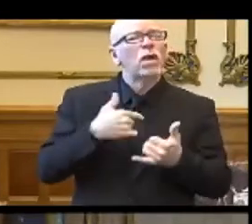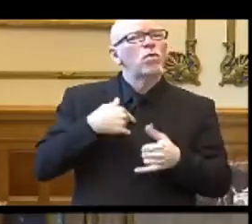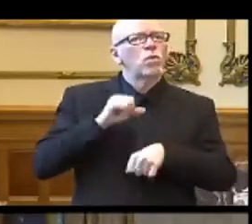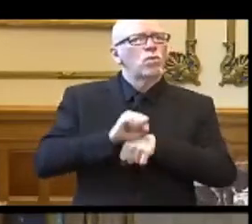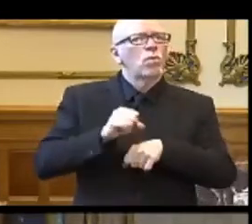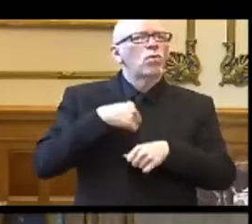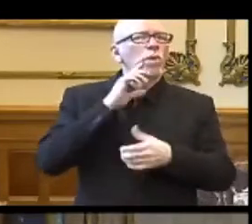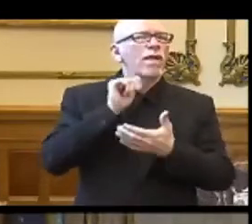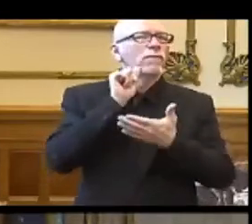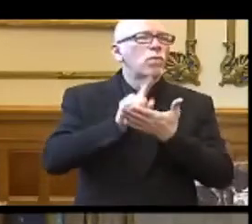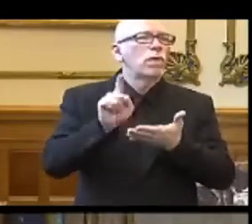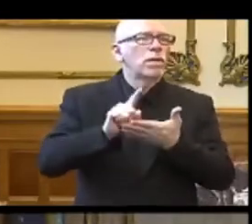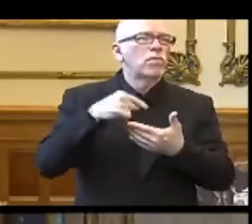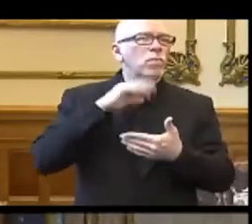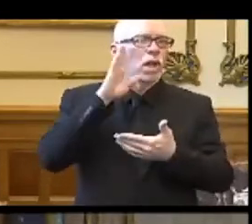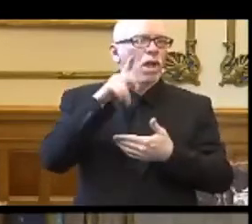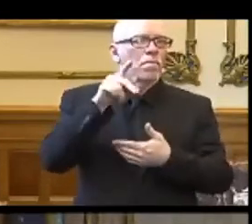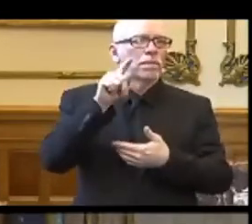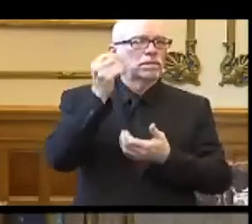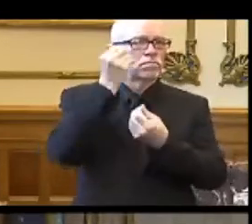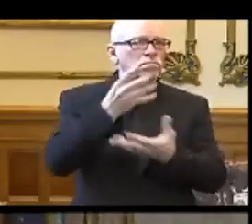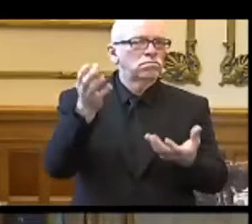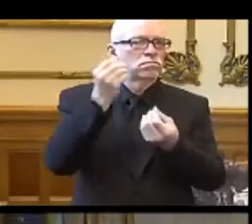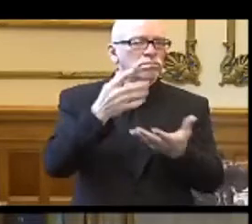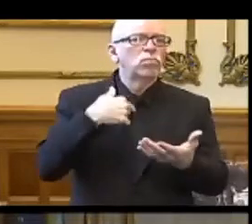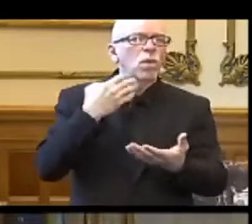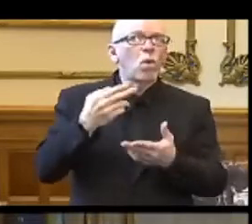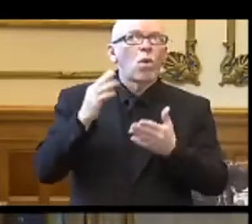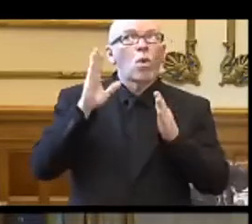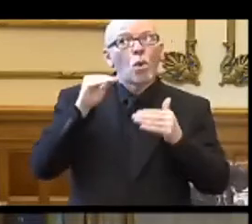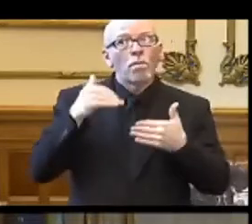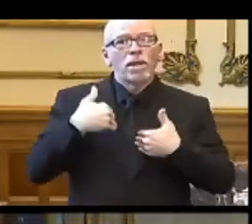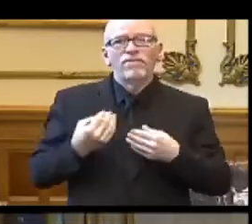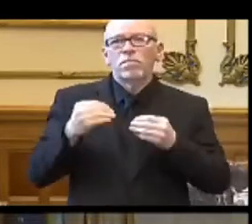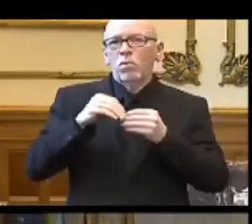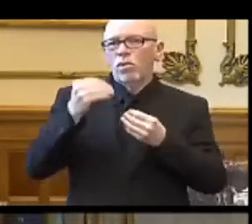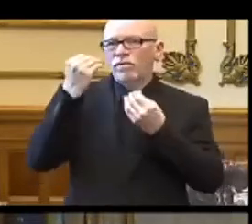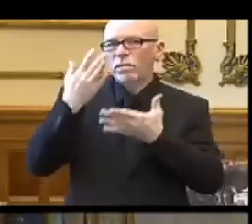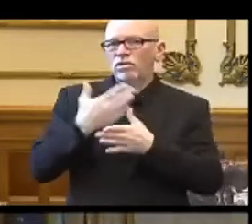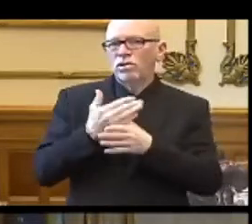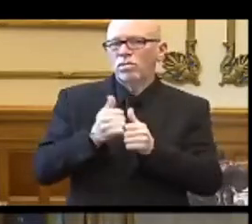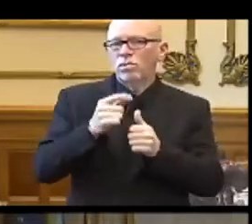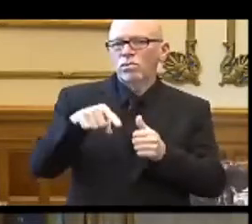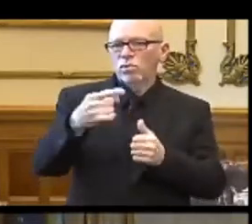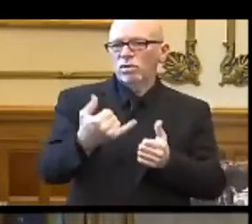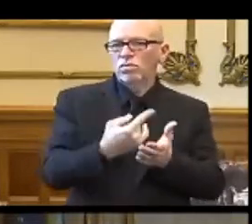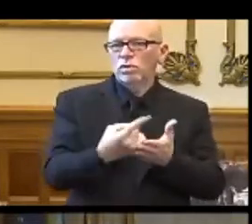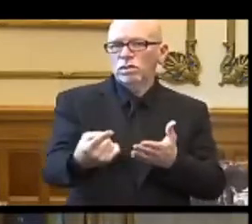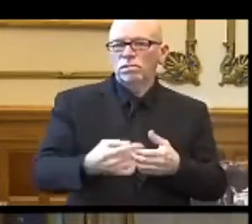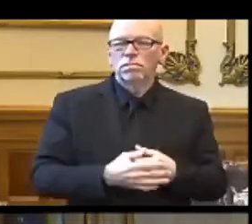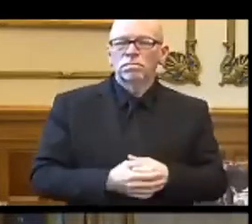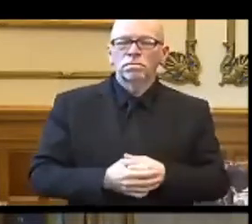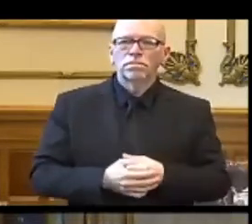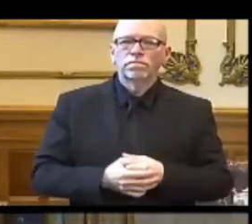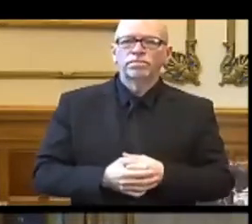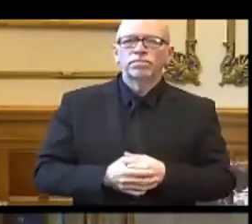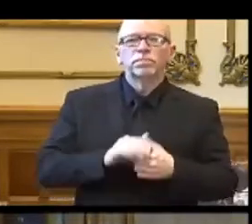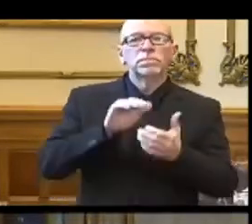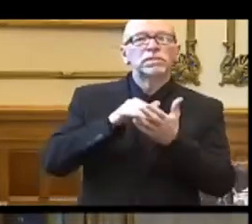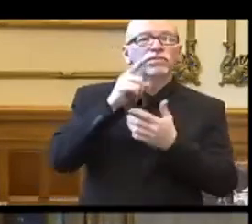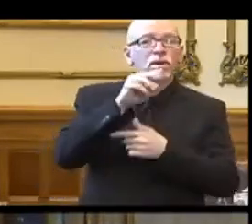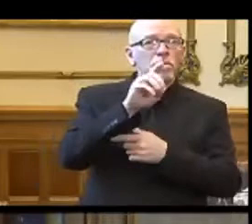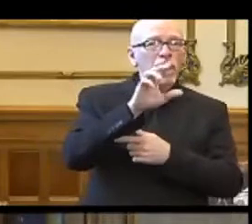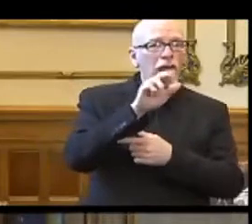weekly updates on those totals and hope to have more data to share on this front later this week. The Centers for Medicare